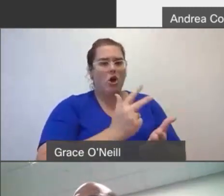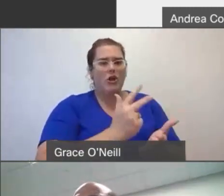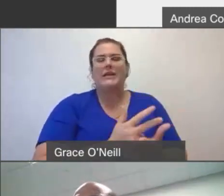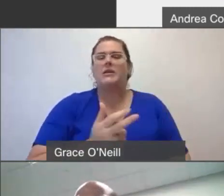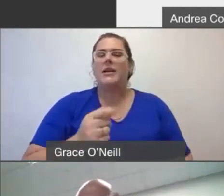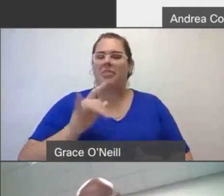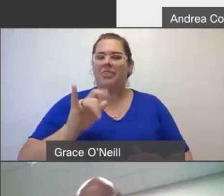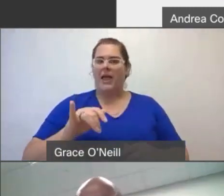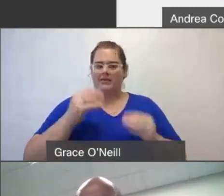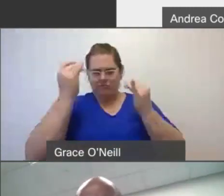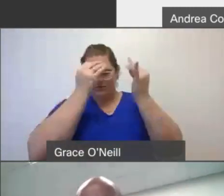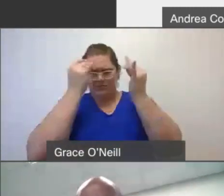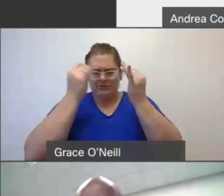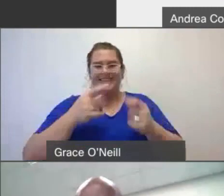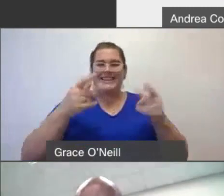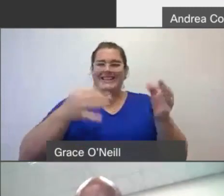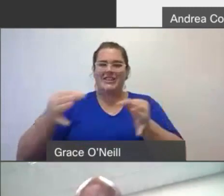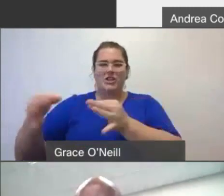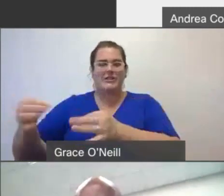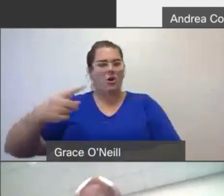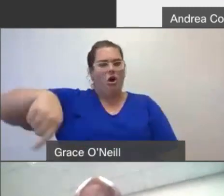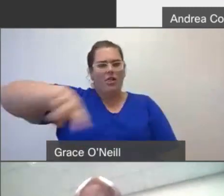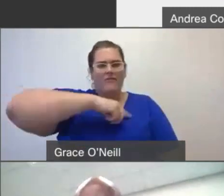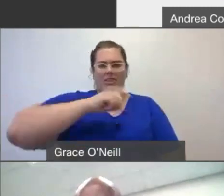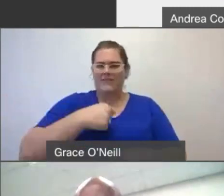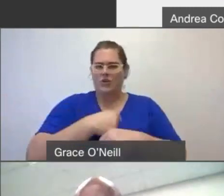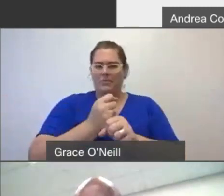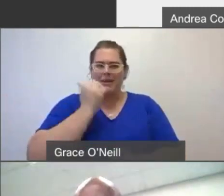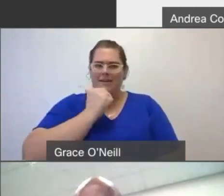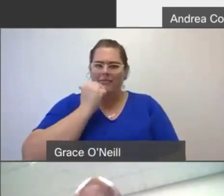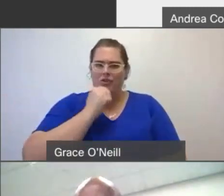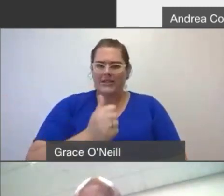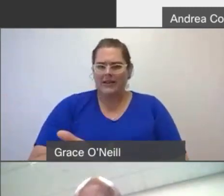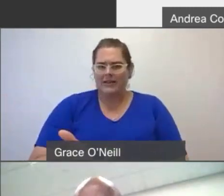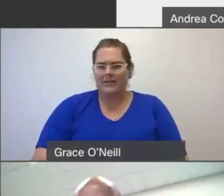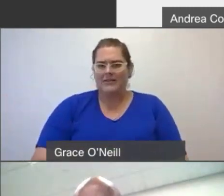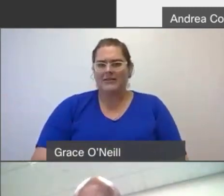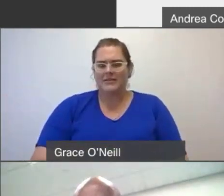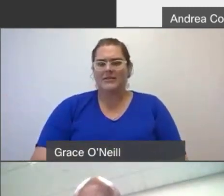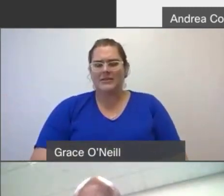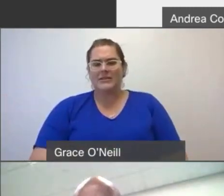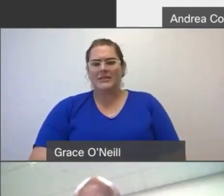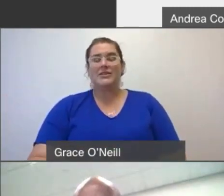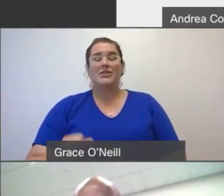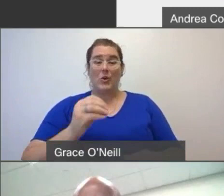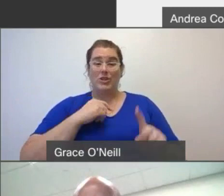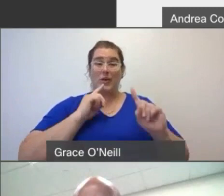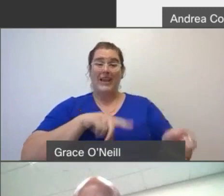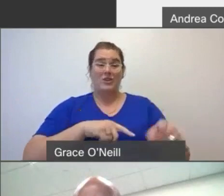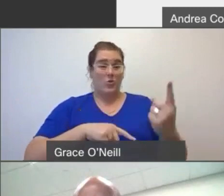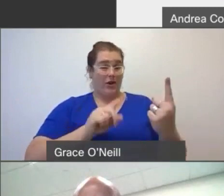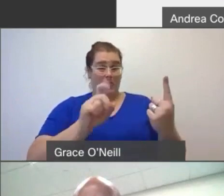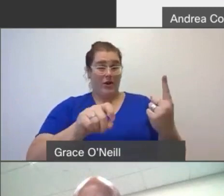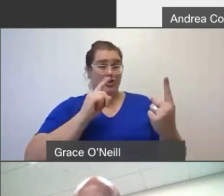of these decisions are decisions that all of us are having to make. And so to answer that question for everyone would be